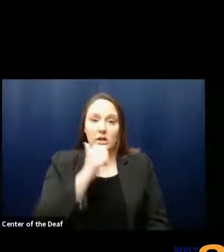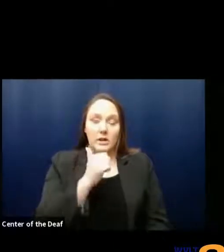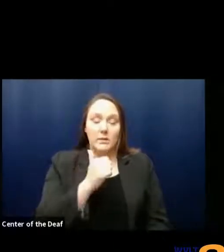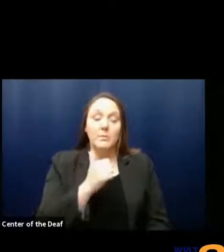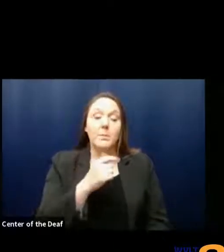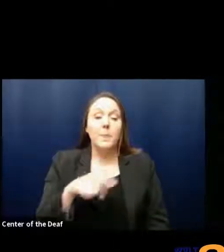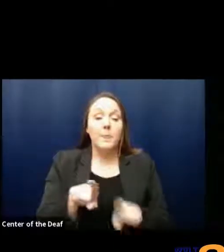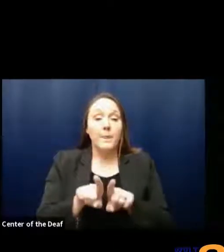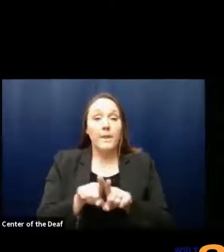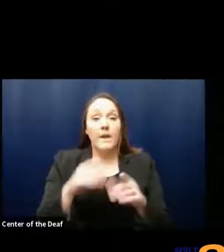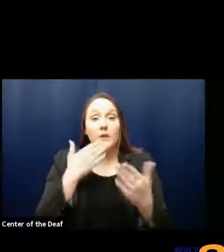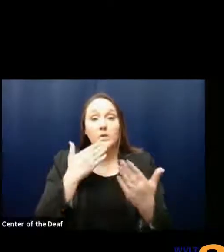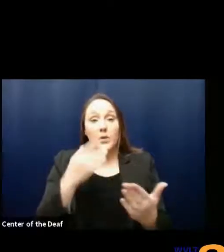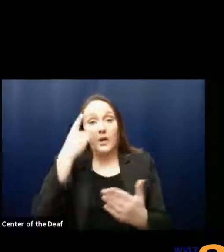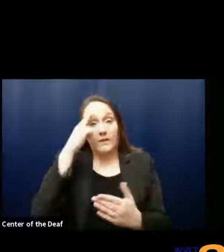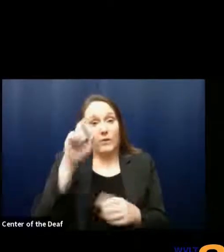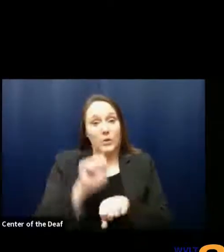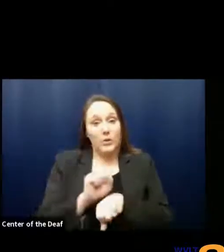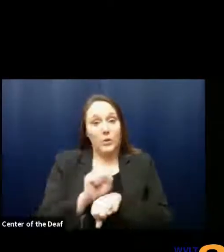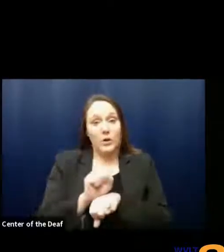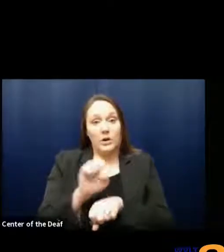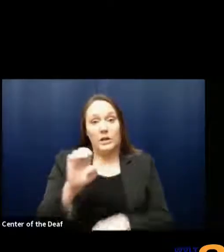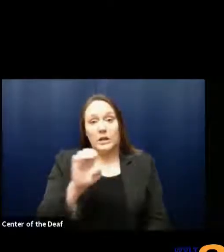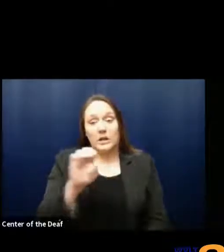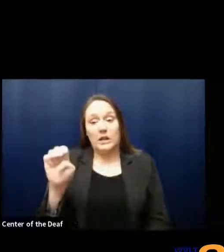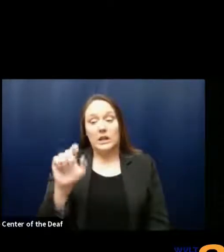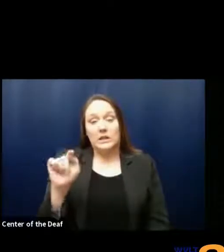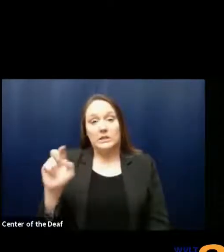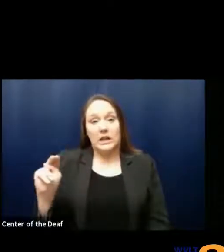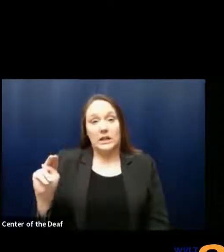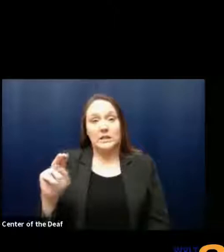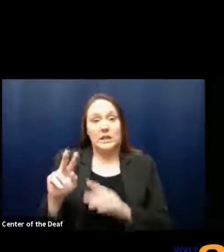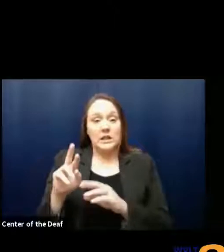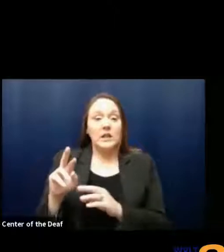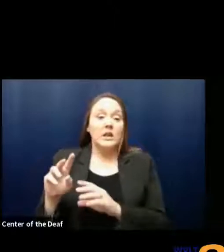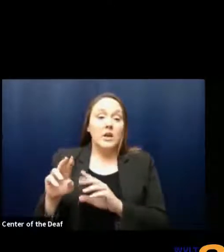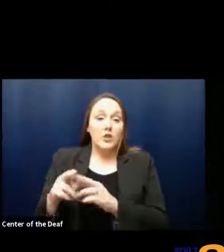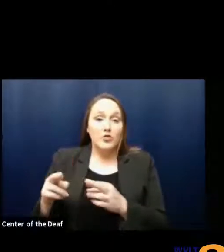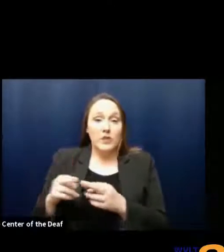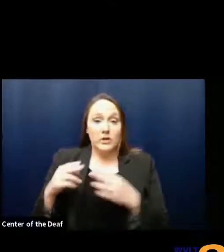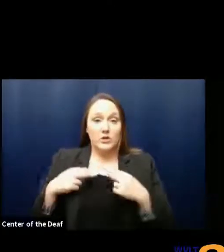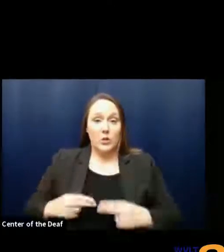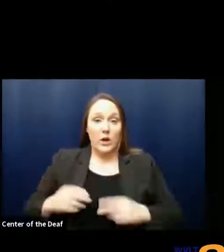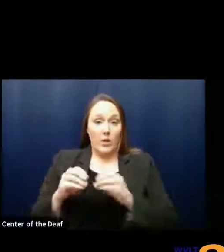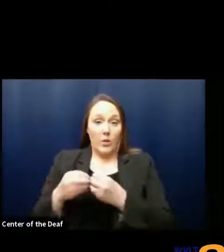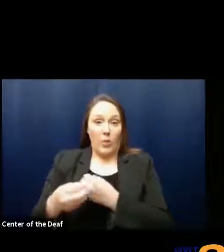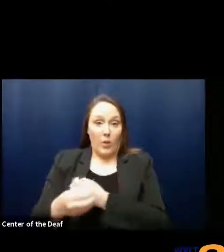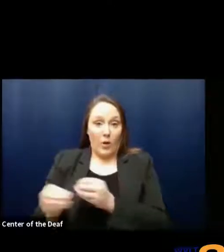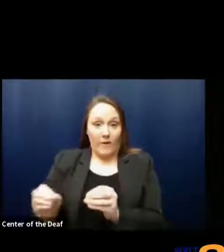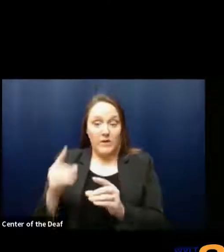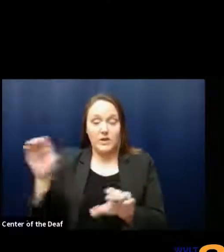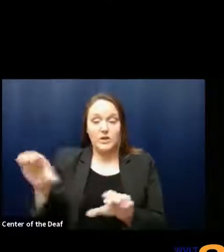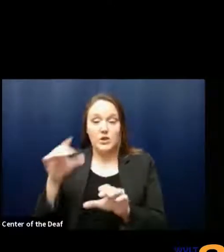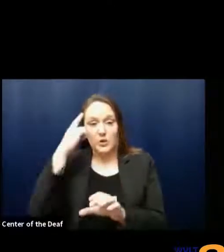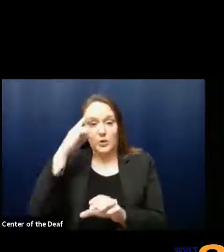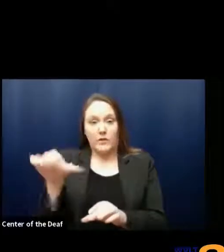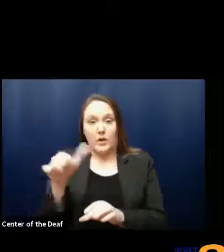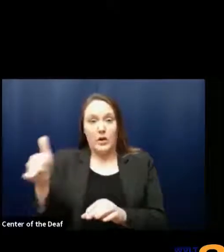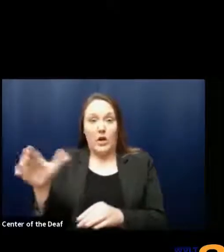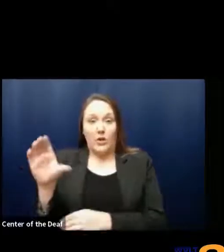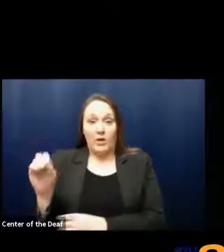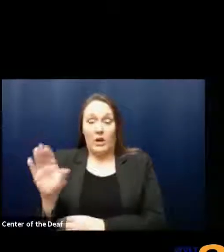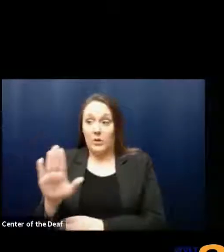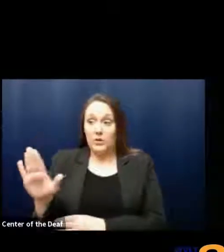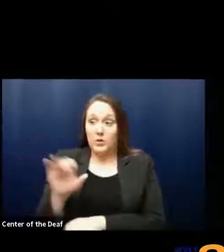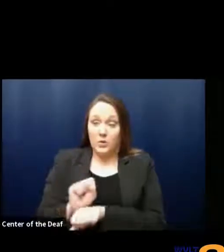also grateful for the work that the East Tennessee Regional Health Office is doing for our surrounding counties. Your work and partnership is